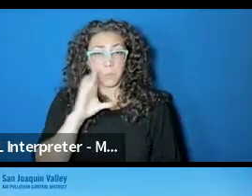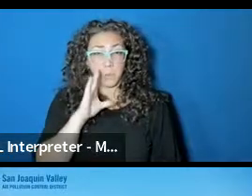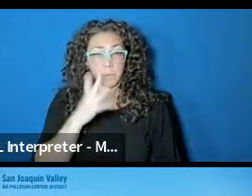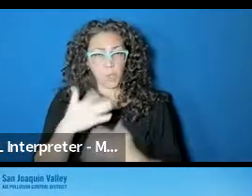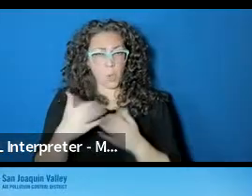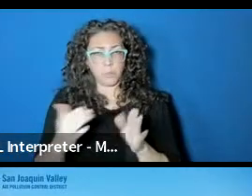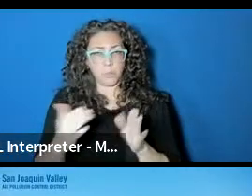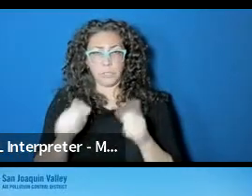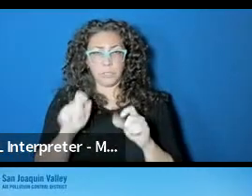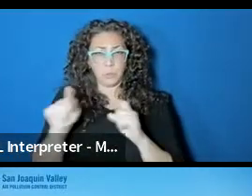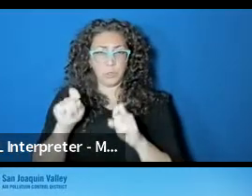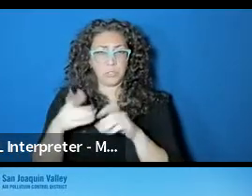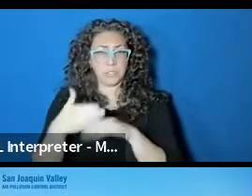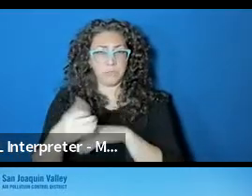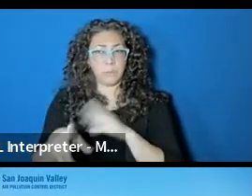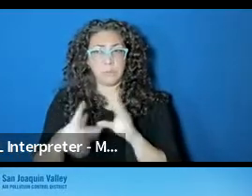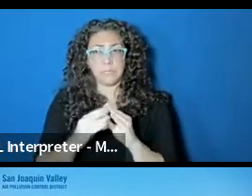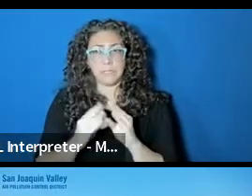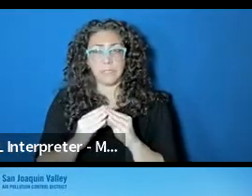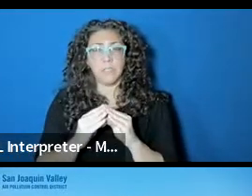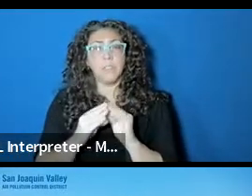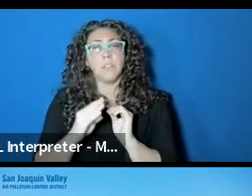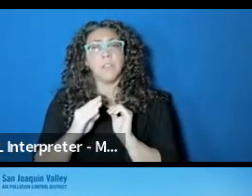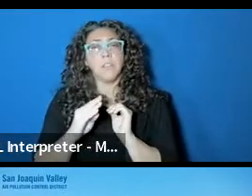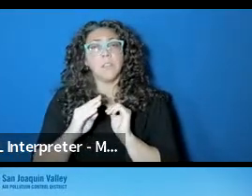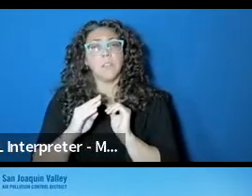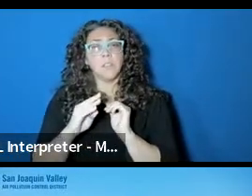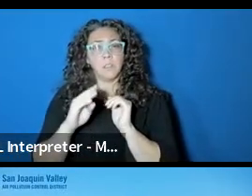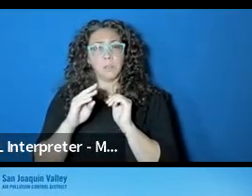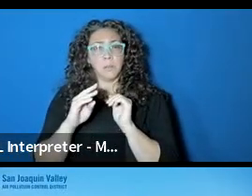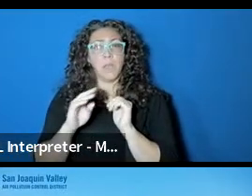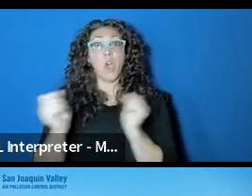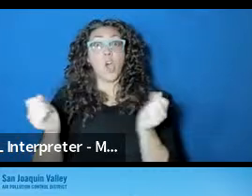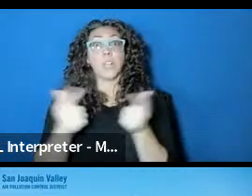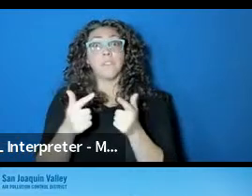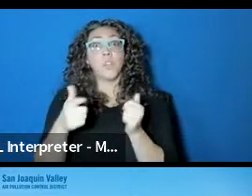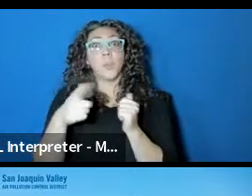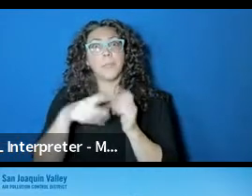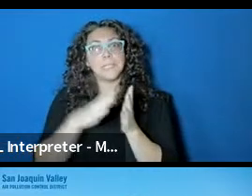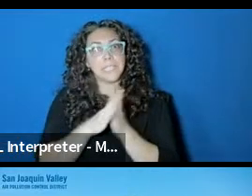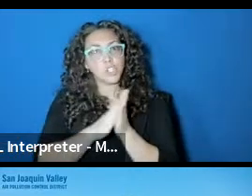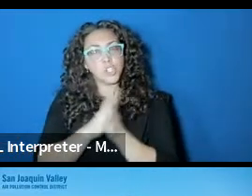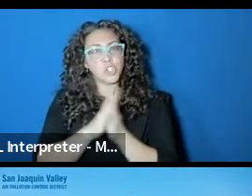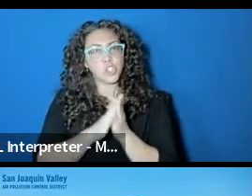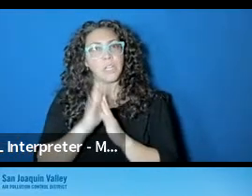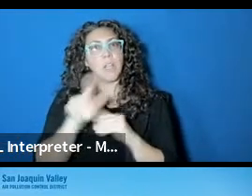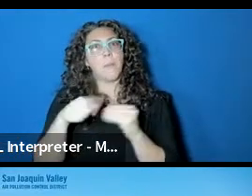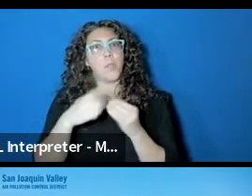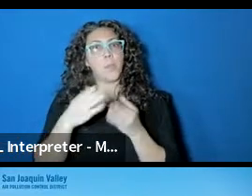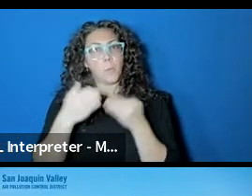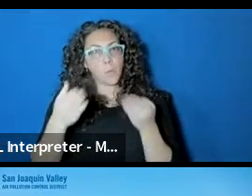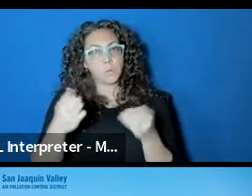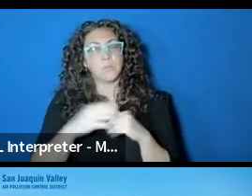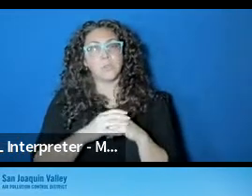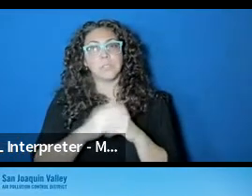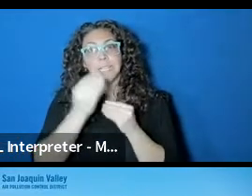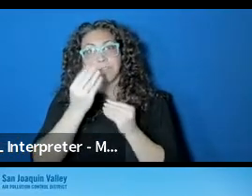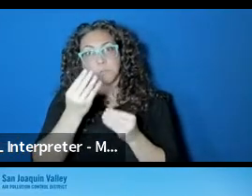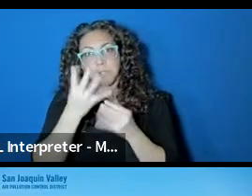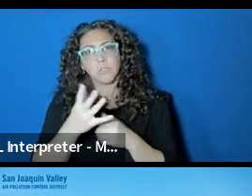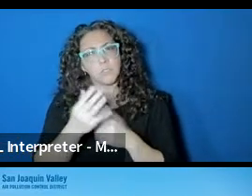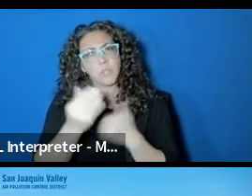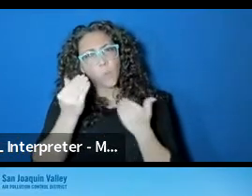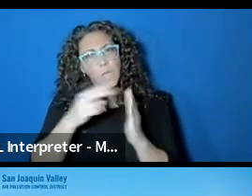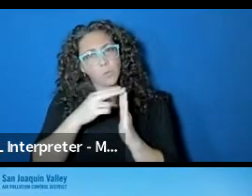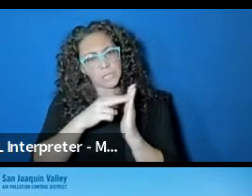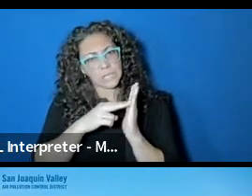this meeting. And then everybody be diligent about the proposal, about the information, and kind of go over it on your own and